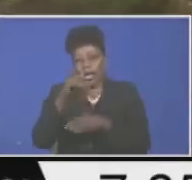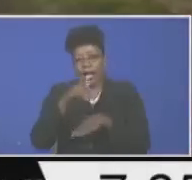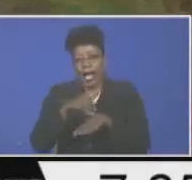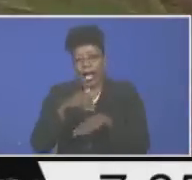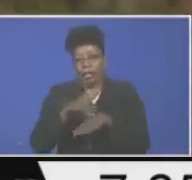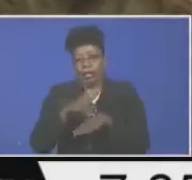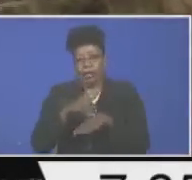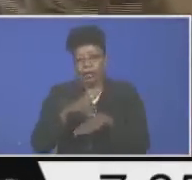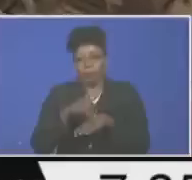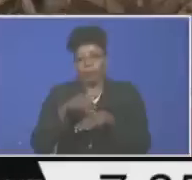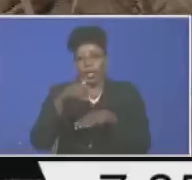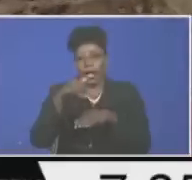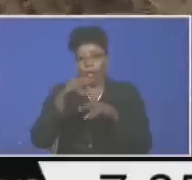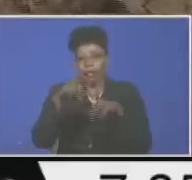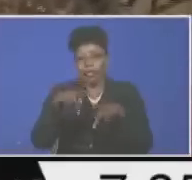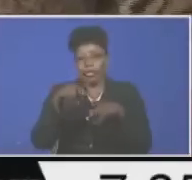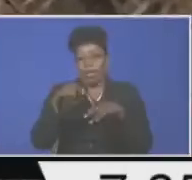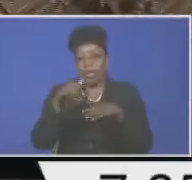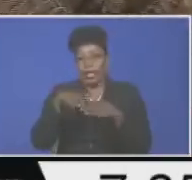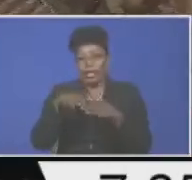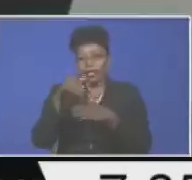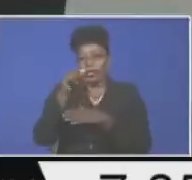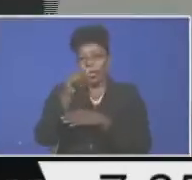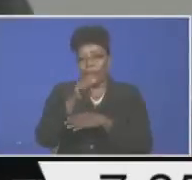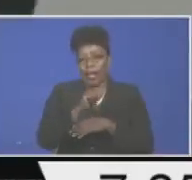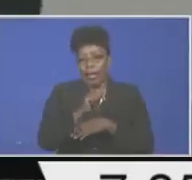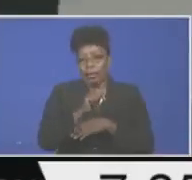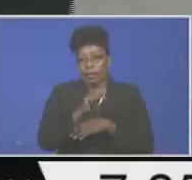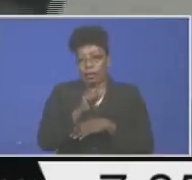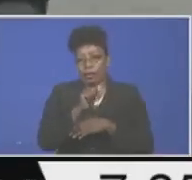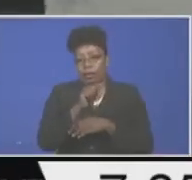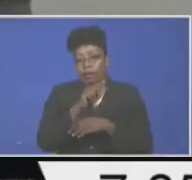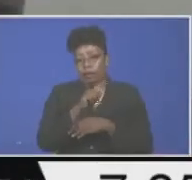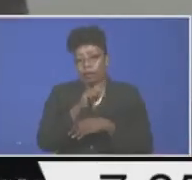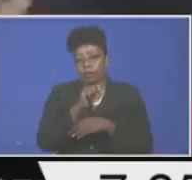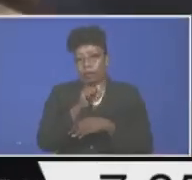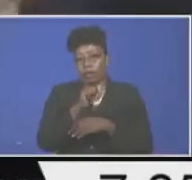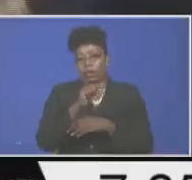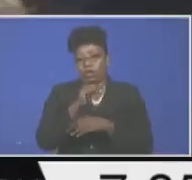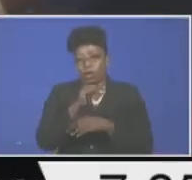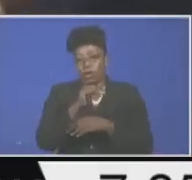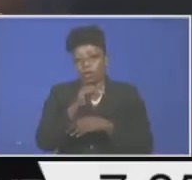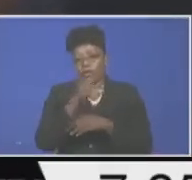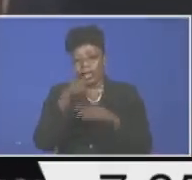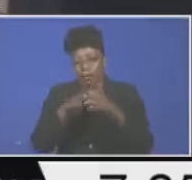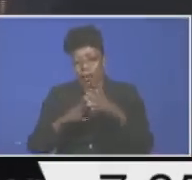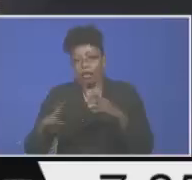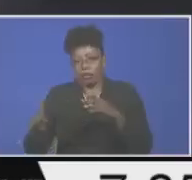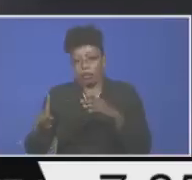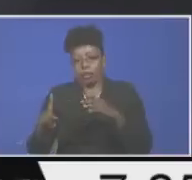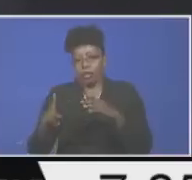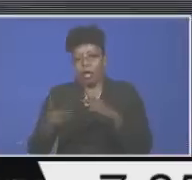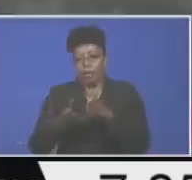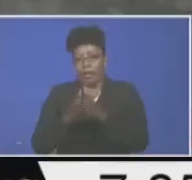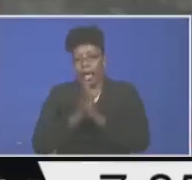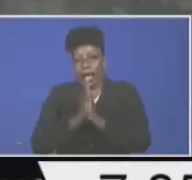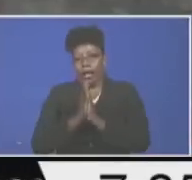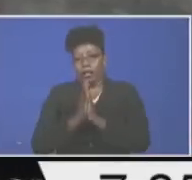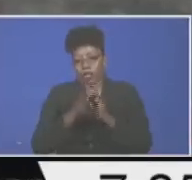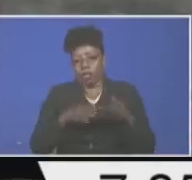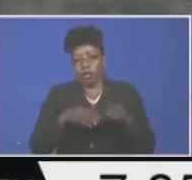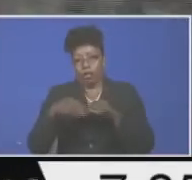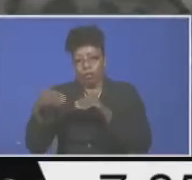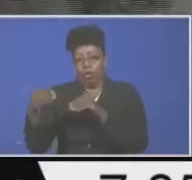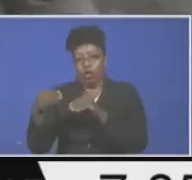Atlanta, Georgia, encouraging Bahamians there to take the necessary precautions as evacuations have been ordered ahead of the powerful storm